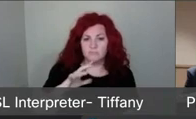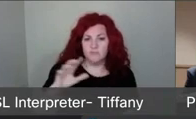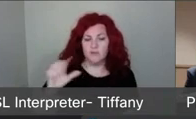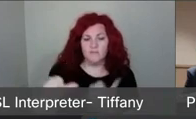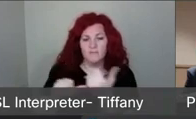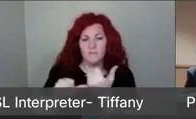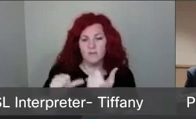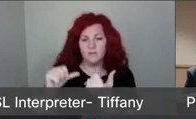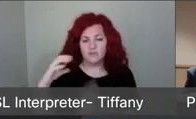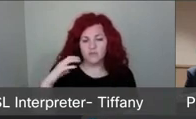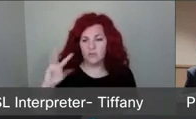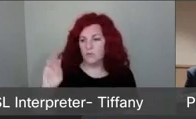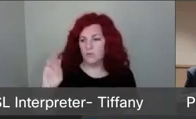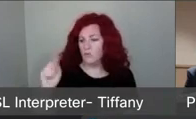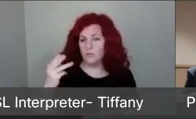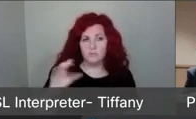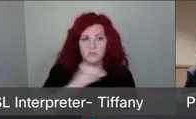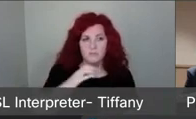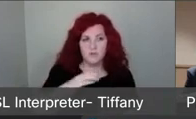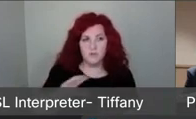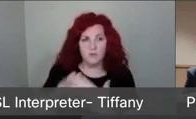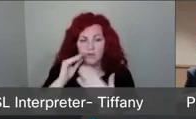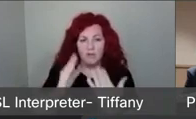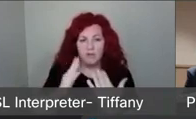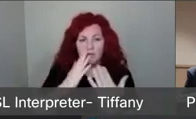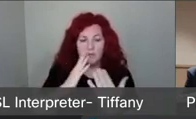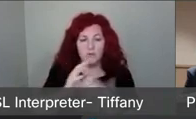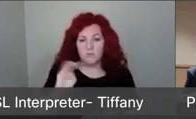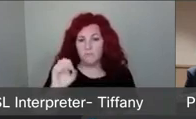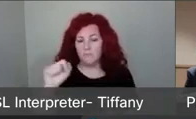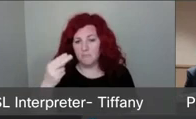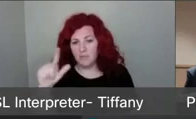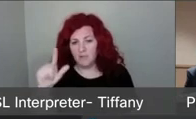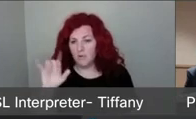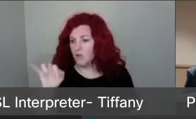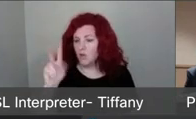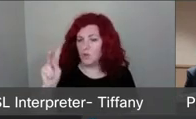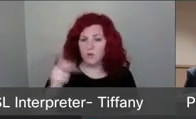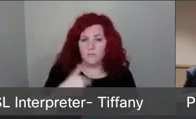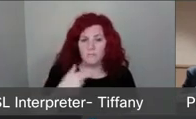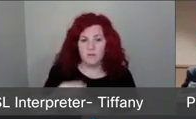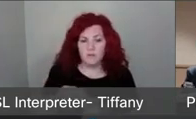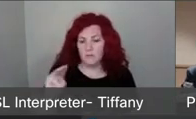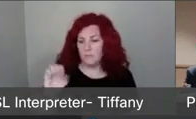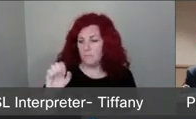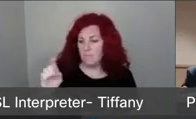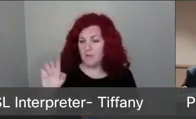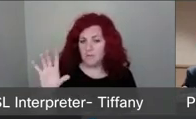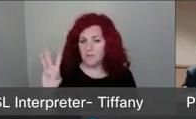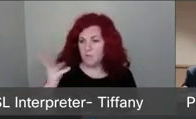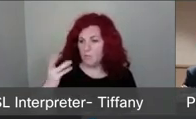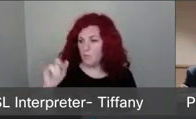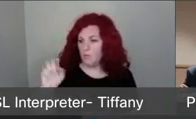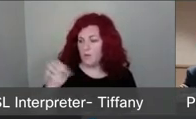Commissioner Lerner, thank you for being here in Avondale, Commissioner Meal, and Commissioner York. My name is Max White. I live in the city